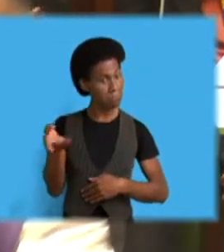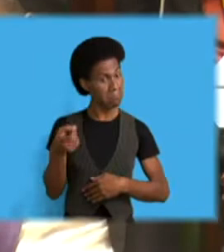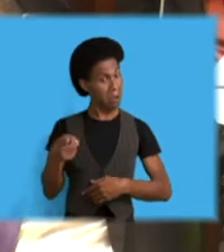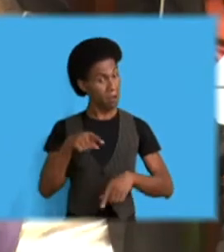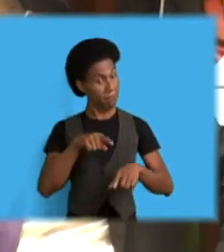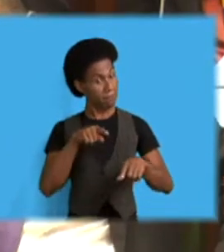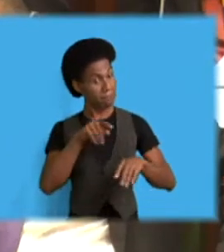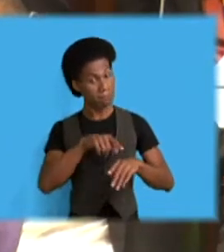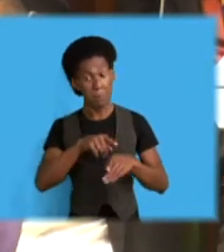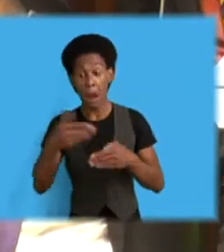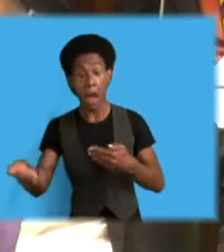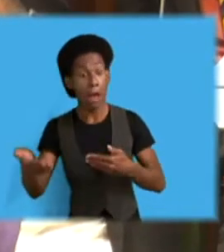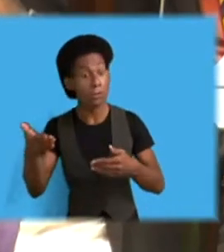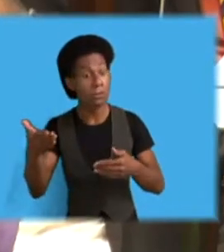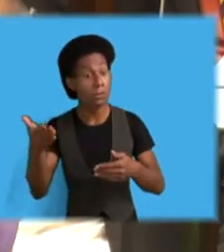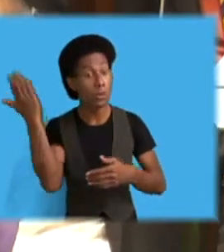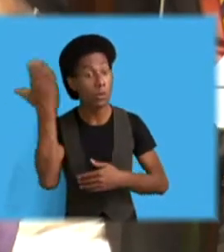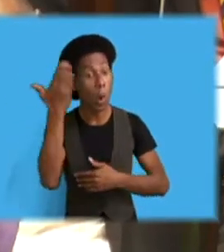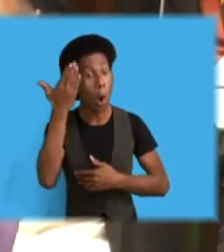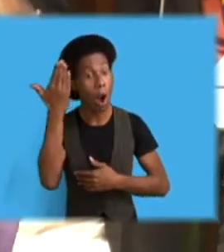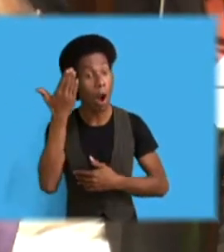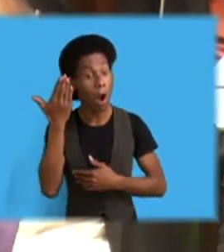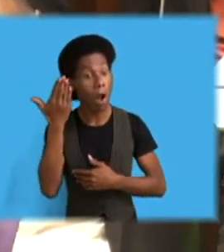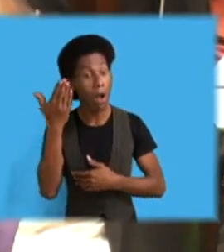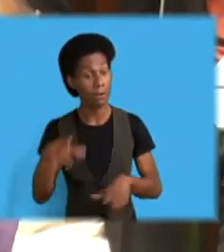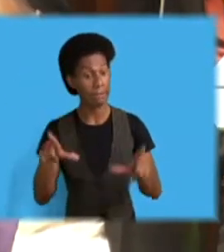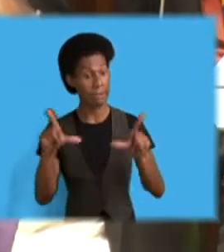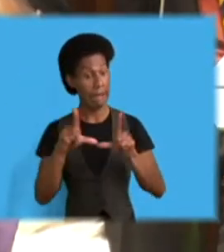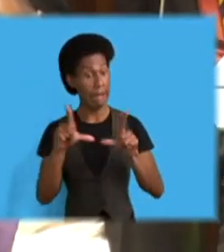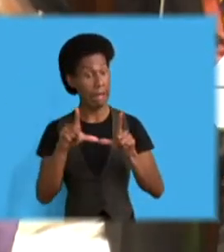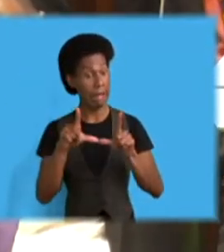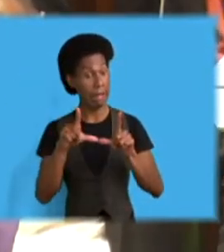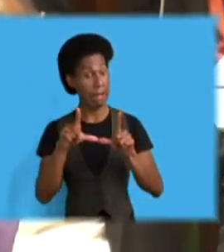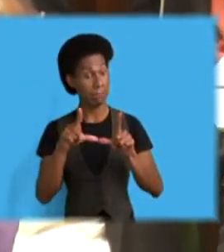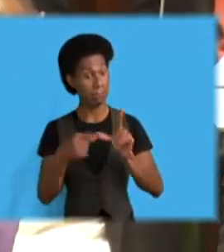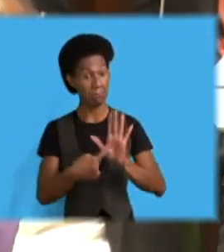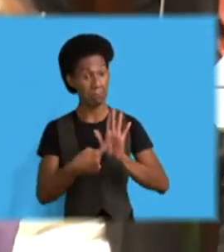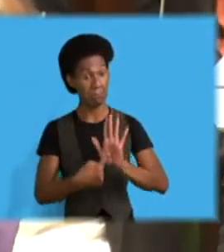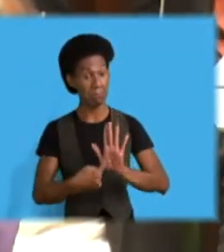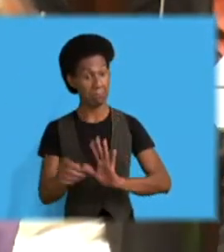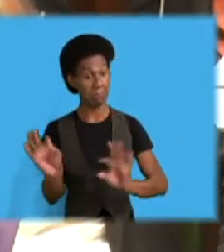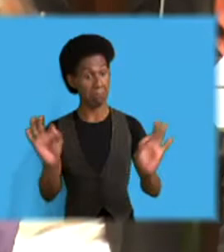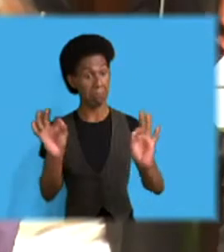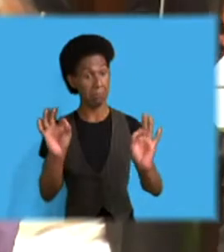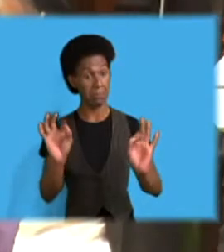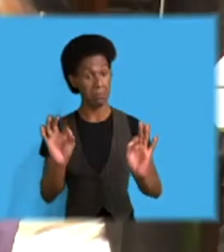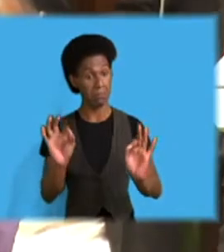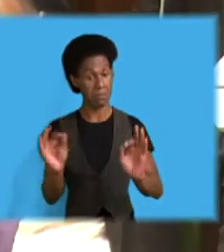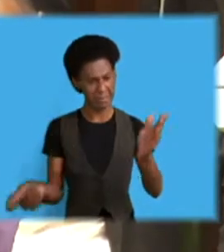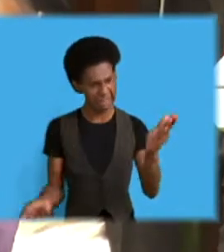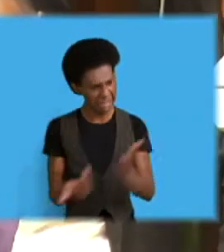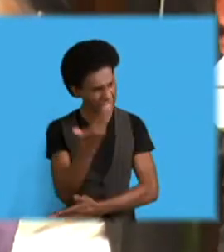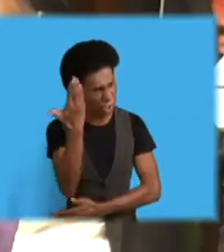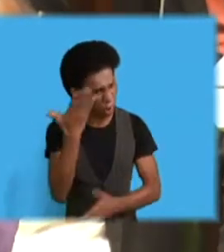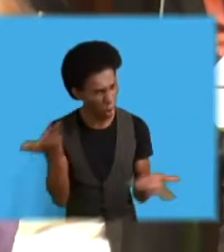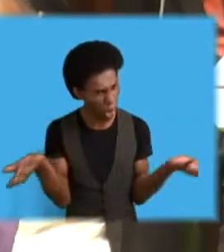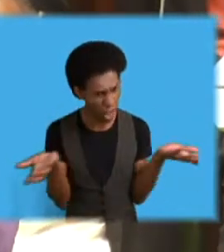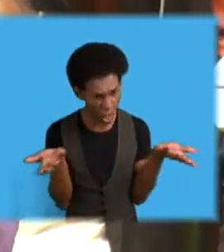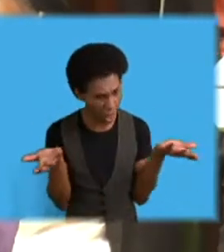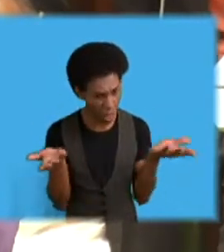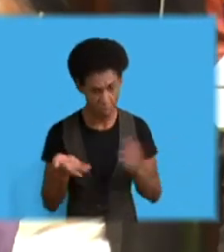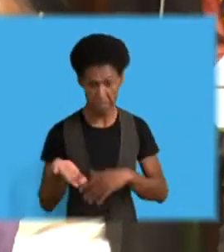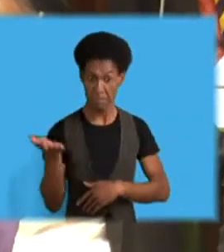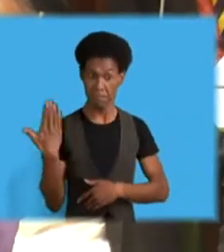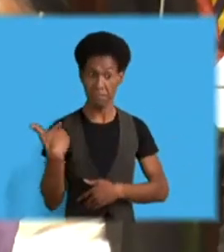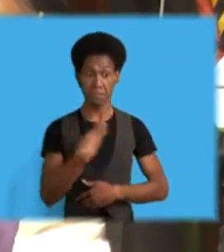conducting election campaign under the guise of budget consultation, politicization of school management, and one example of this is the recent statement by the Honourable Minister for